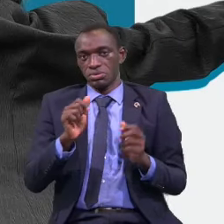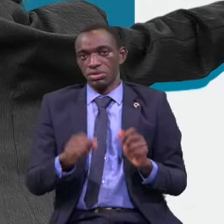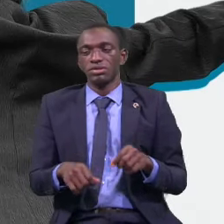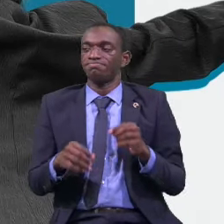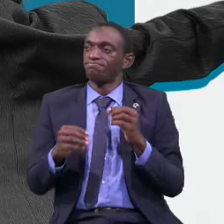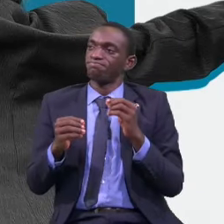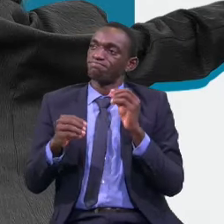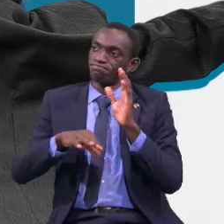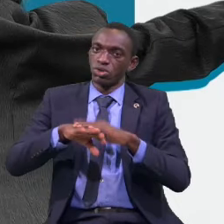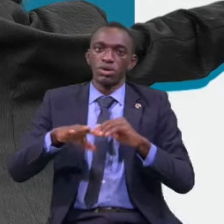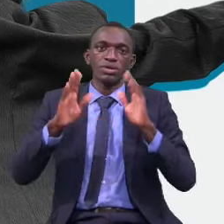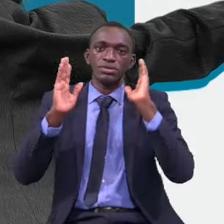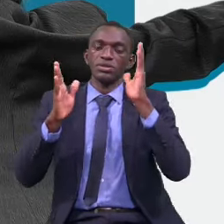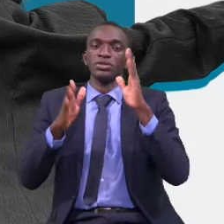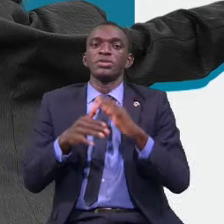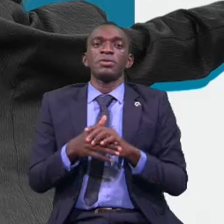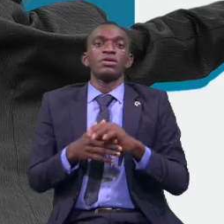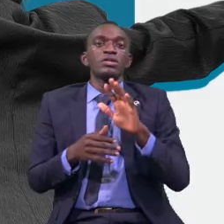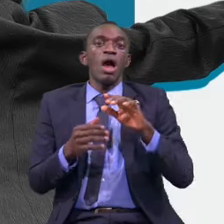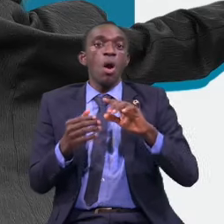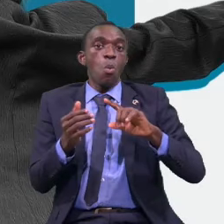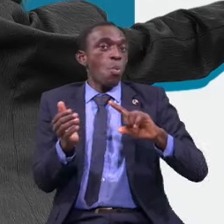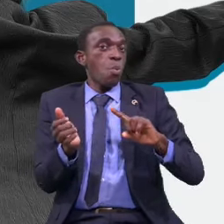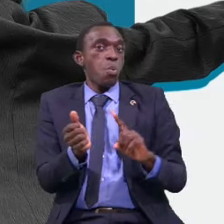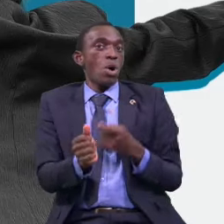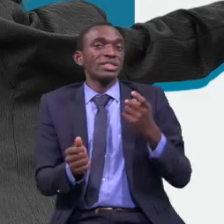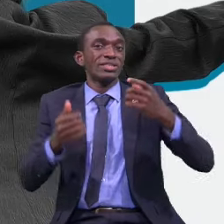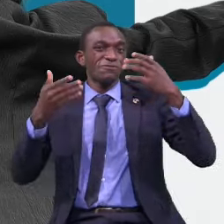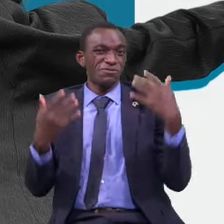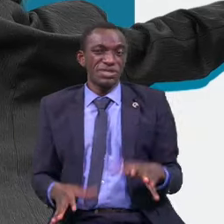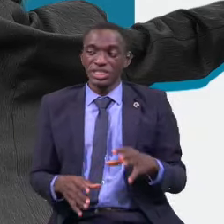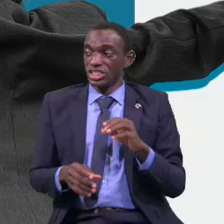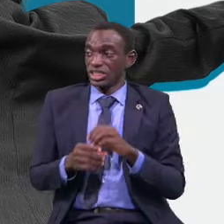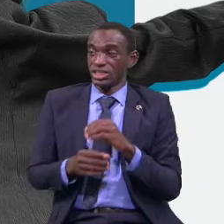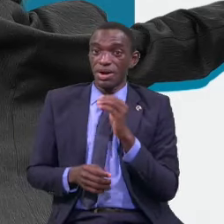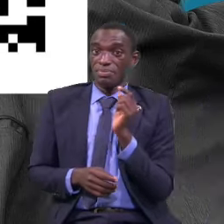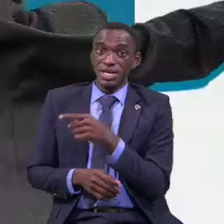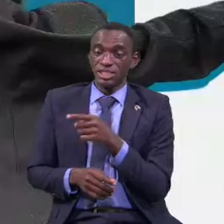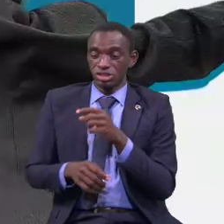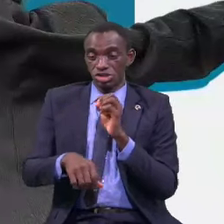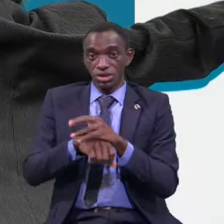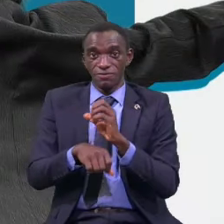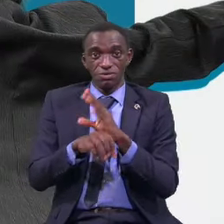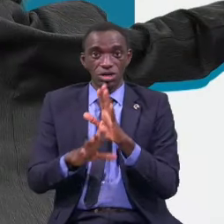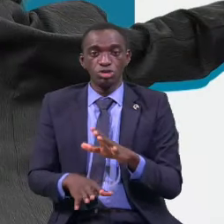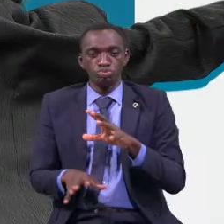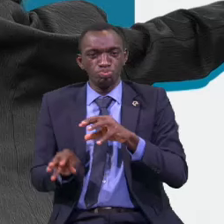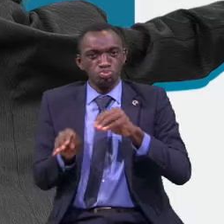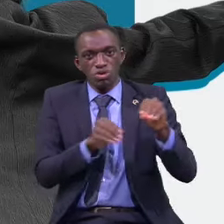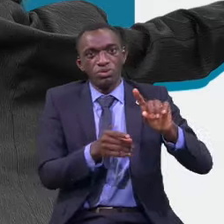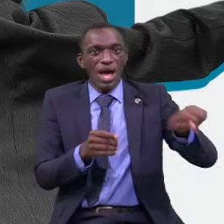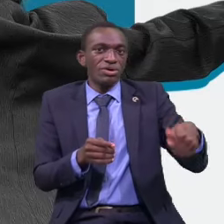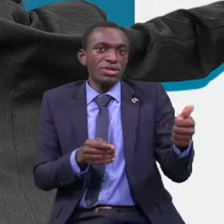rapprochera de toi. And once we finish in one section, let's help those other side where they have